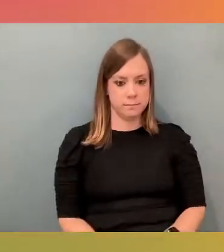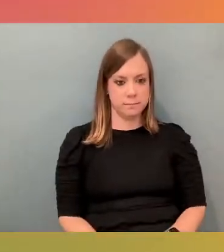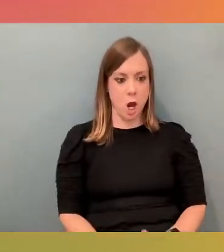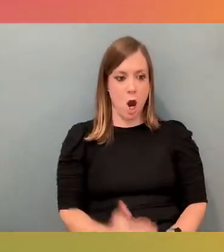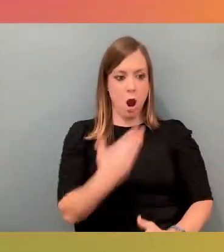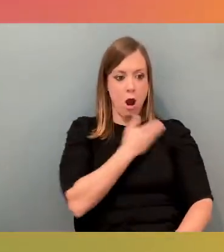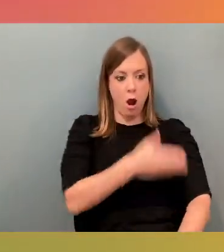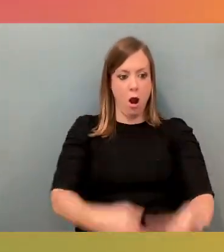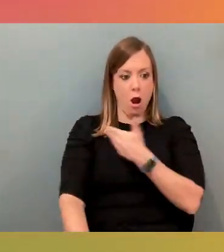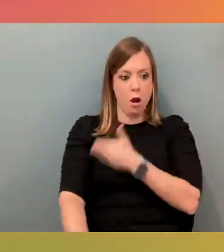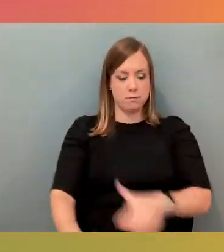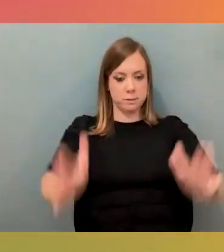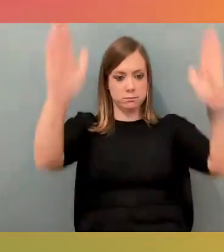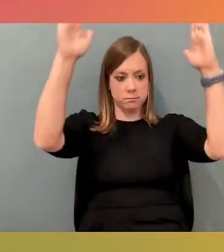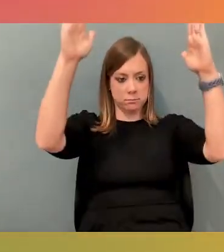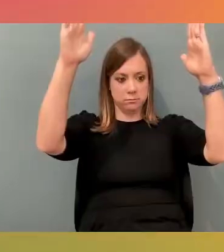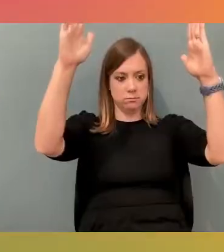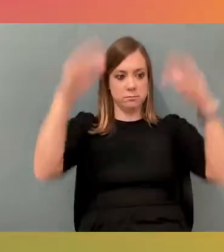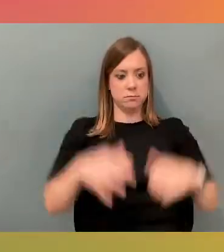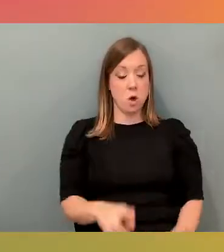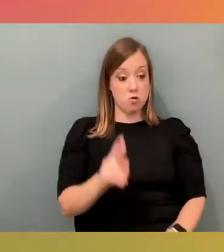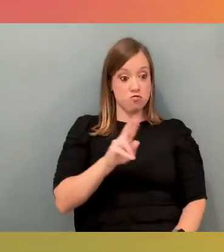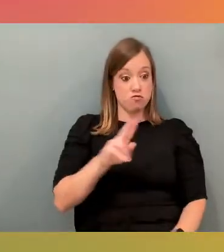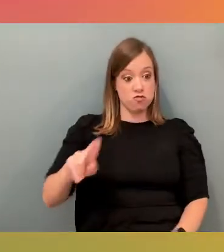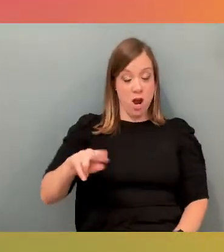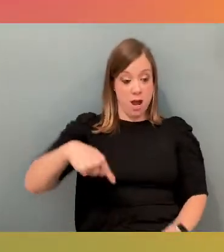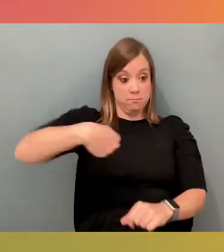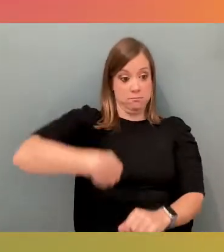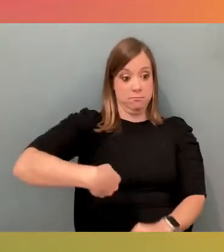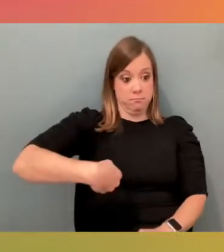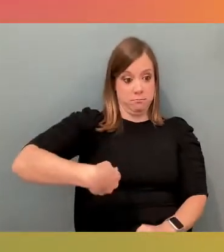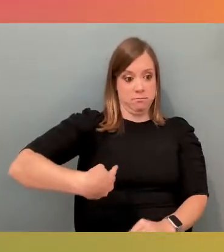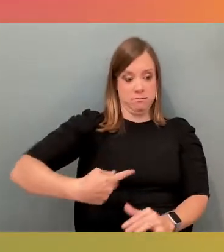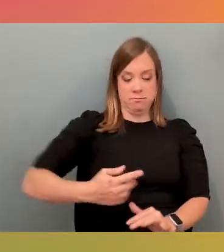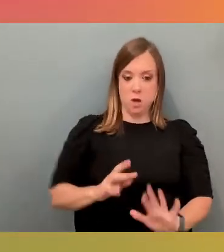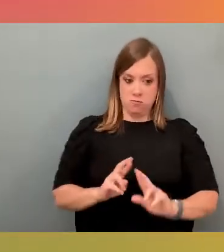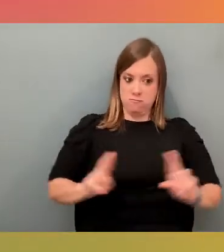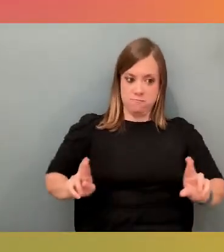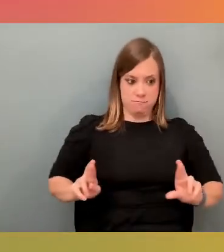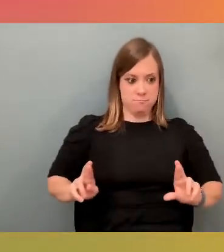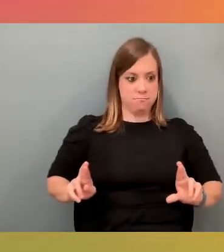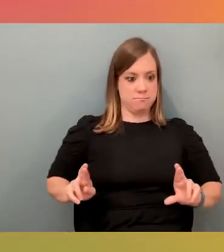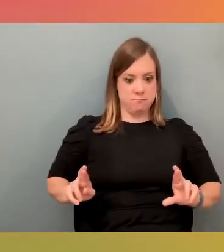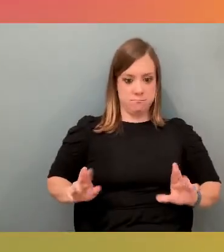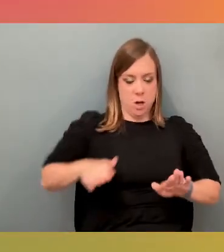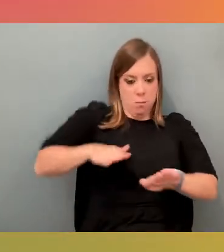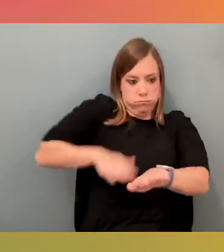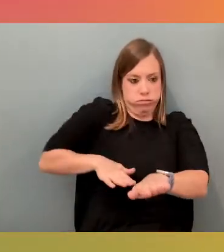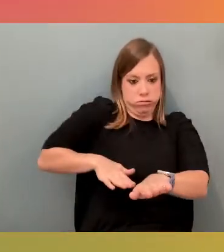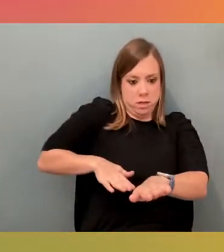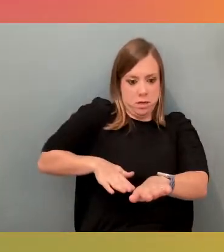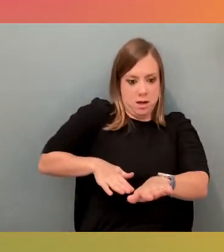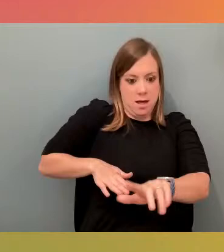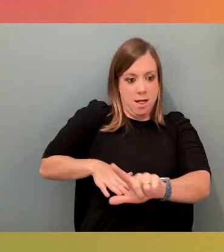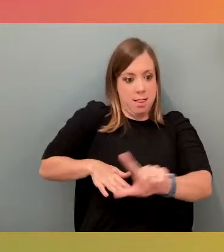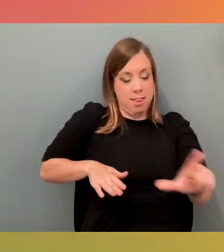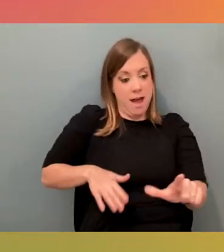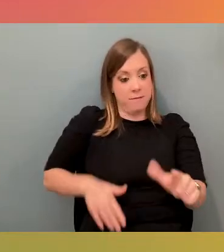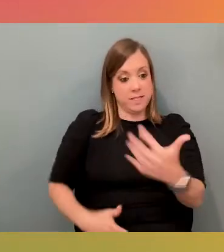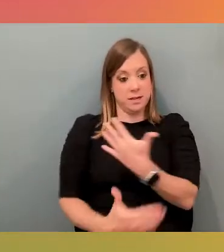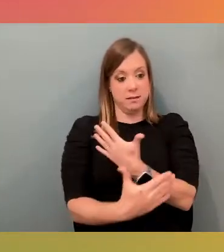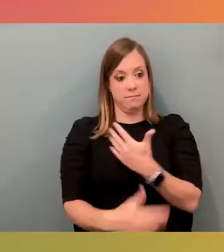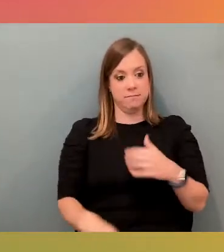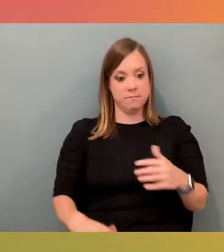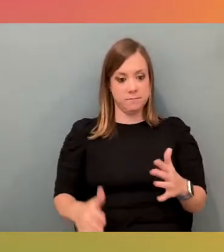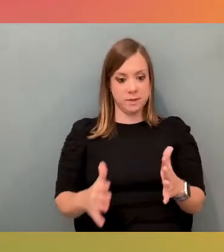Right glute is activated. Exhale, clasp the hands behind you with the left thumb on top. Squeeze the shoulder blades,